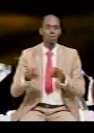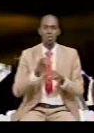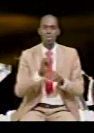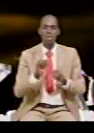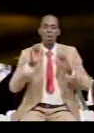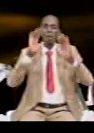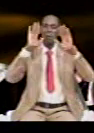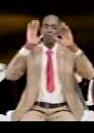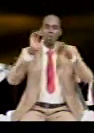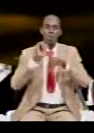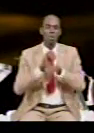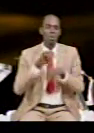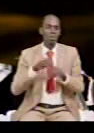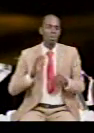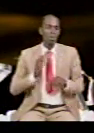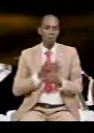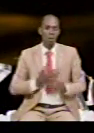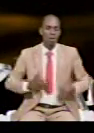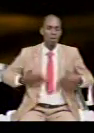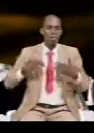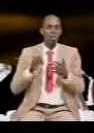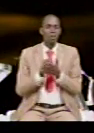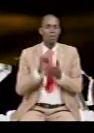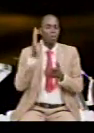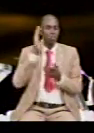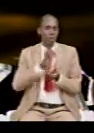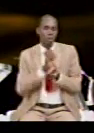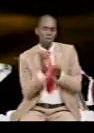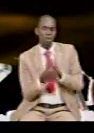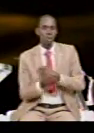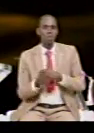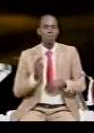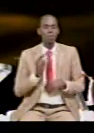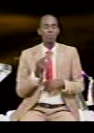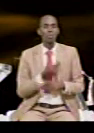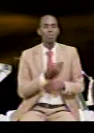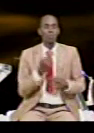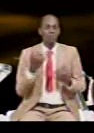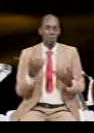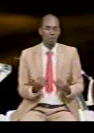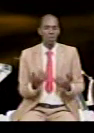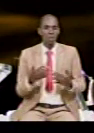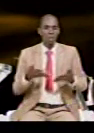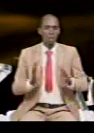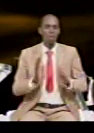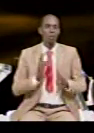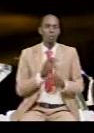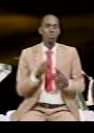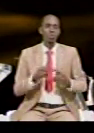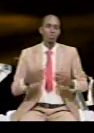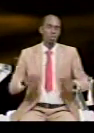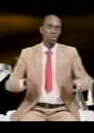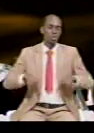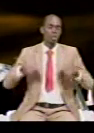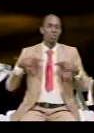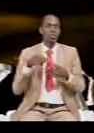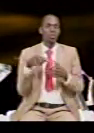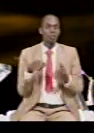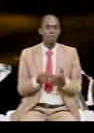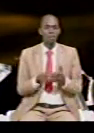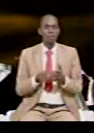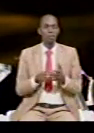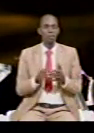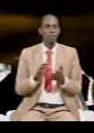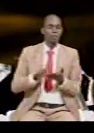that will change us, that will enable us to live victorious life. Subsection number